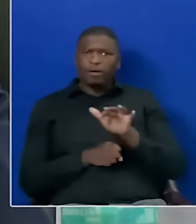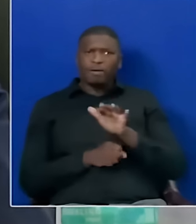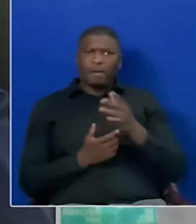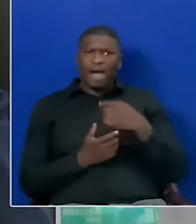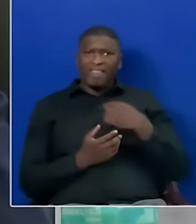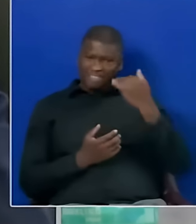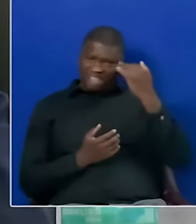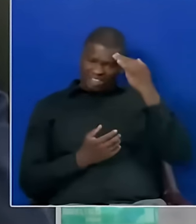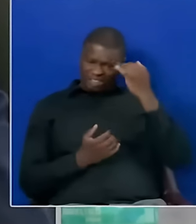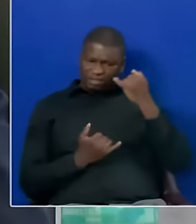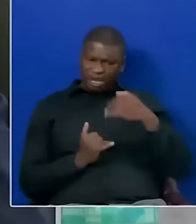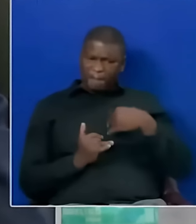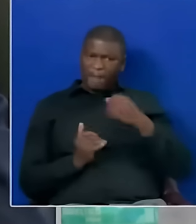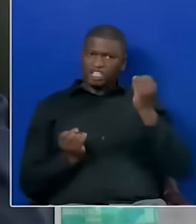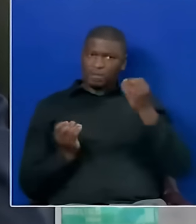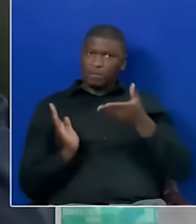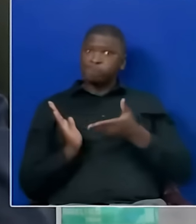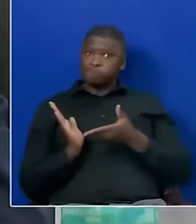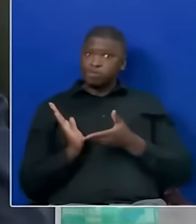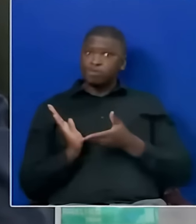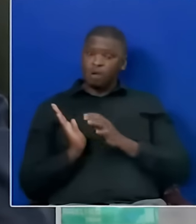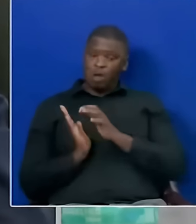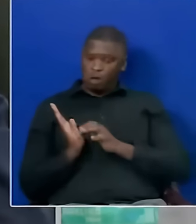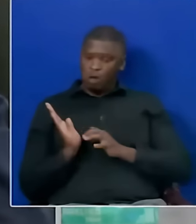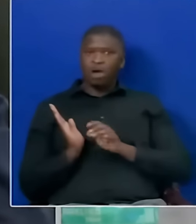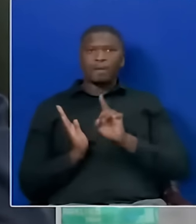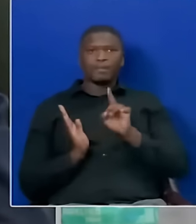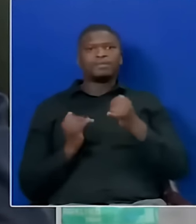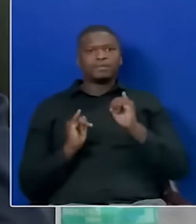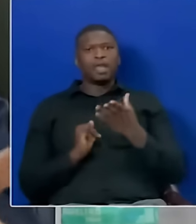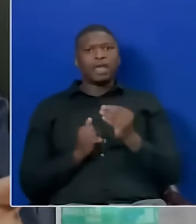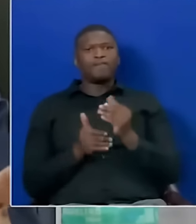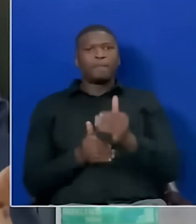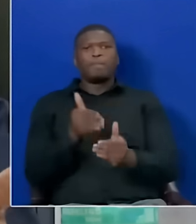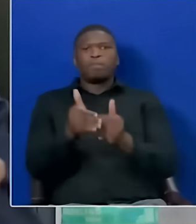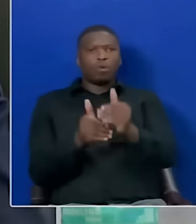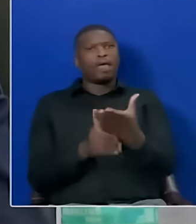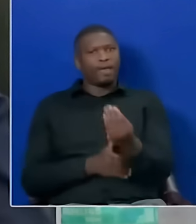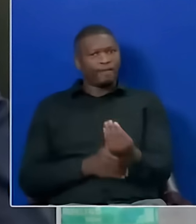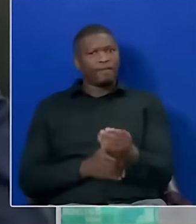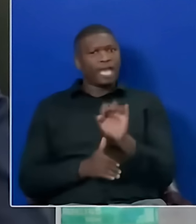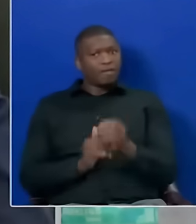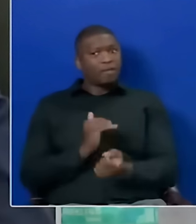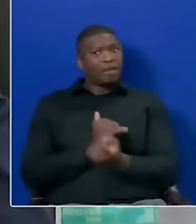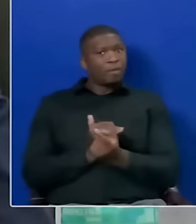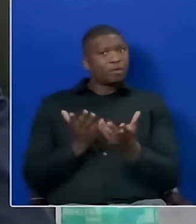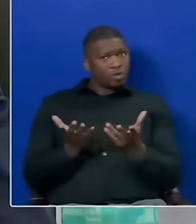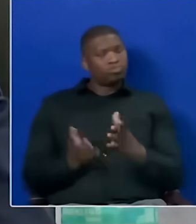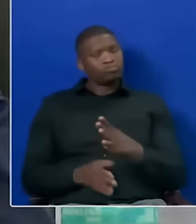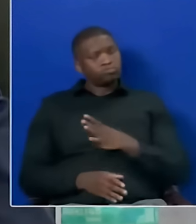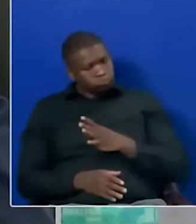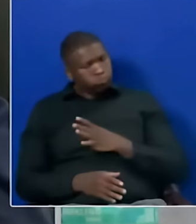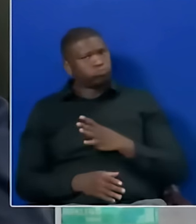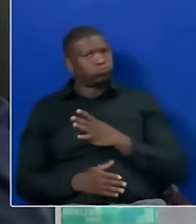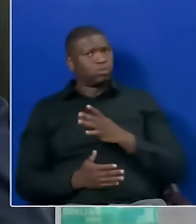But we have a procedure. If that was the case, it happens, then we deal with it. So